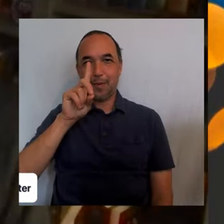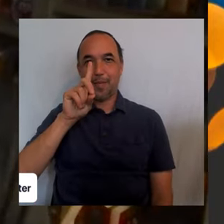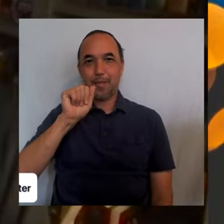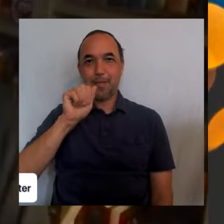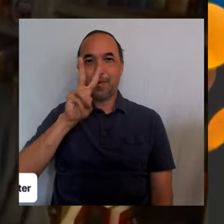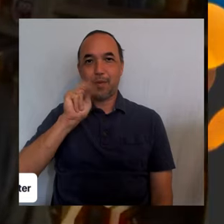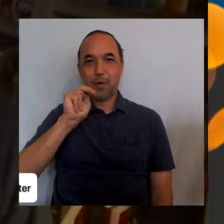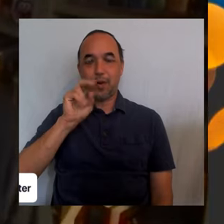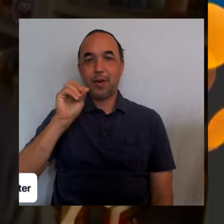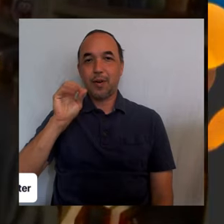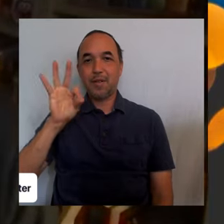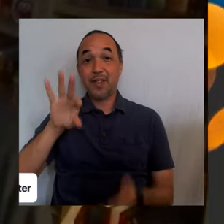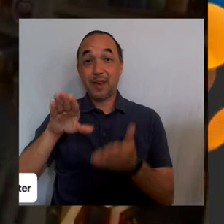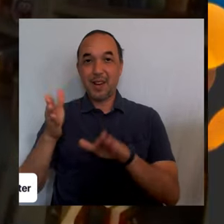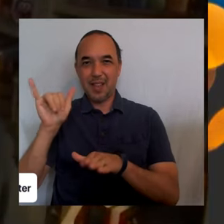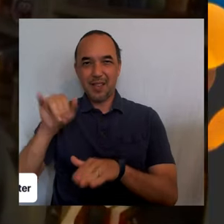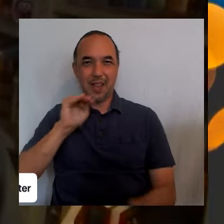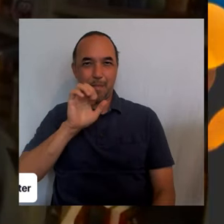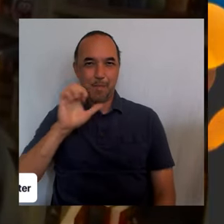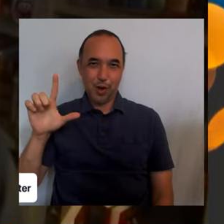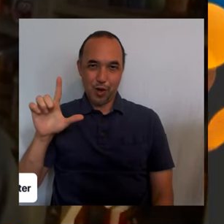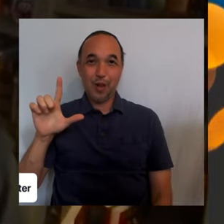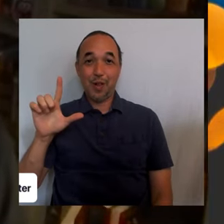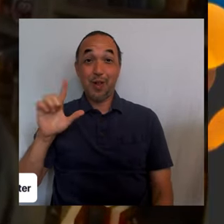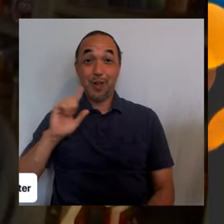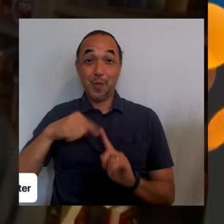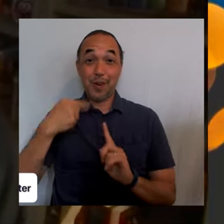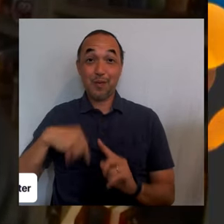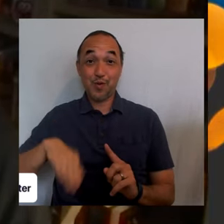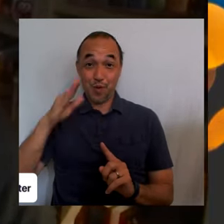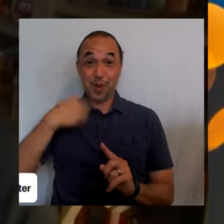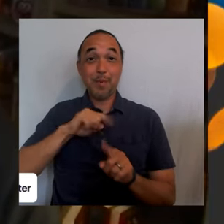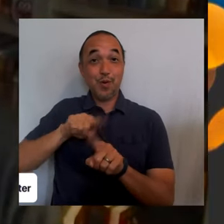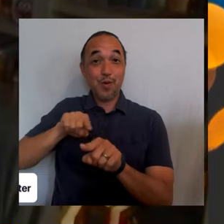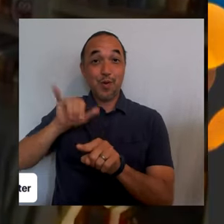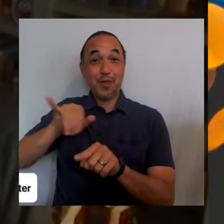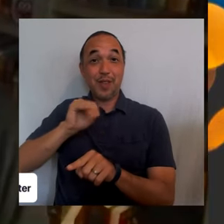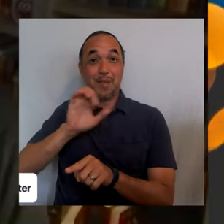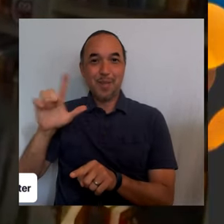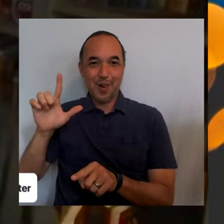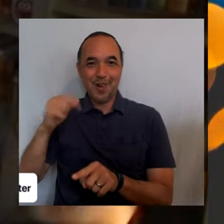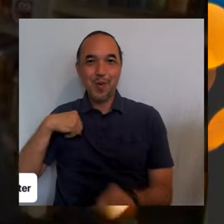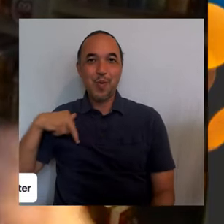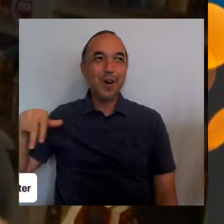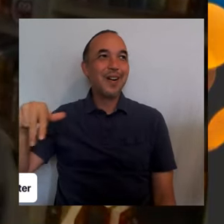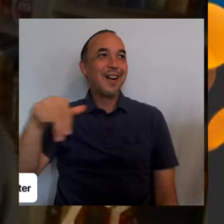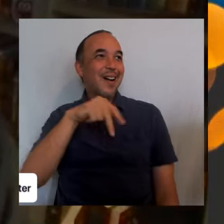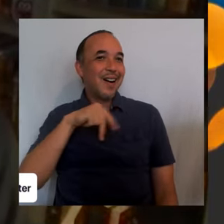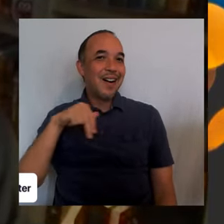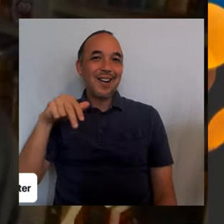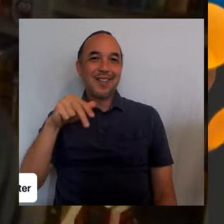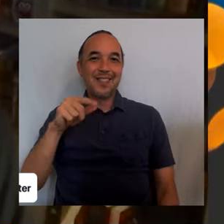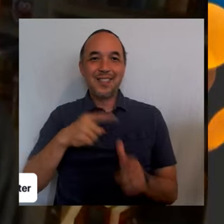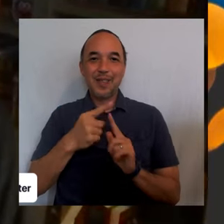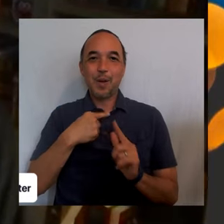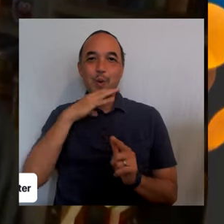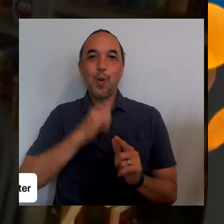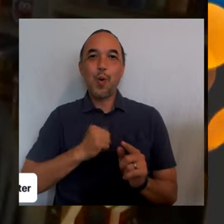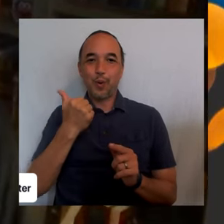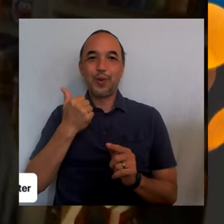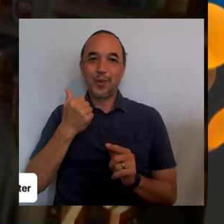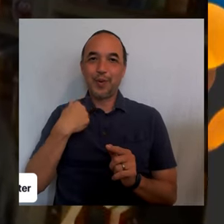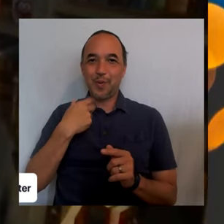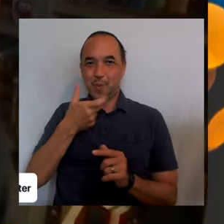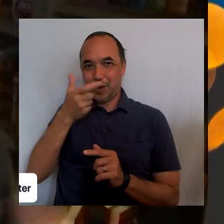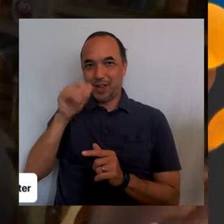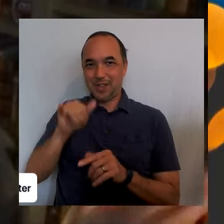I was a kid, that was the mall that I would go to. I'd walk around there, and then when I got a little older and watched, the movie